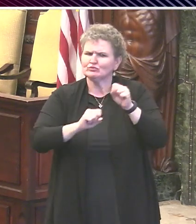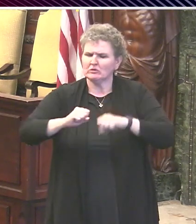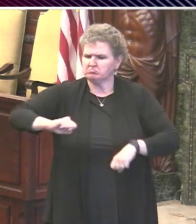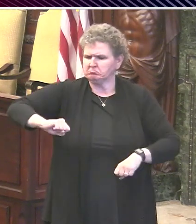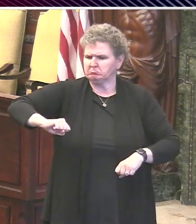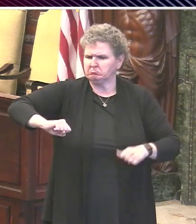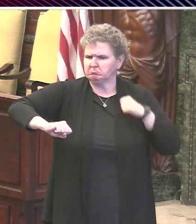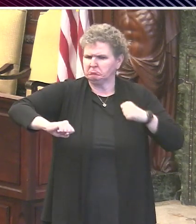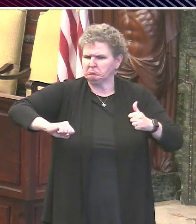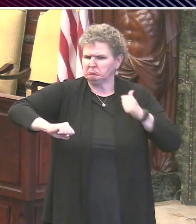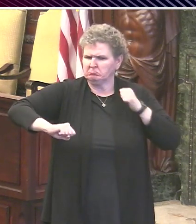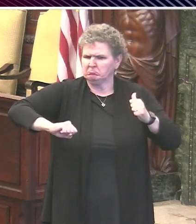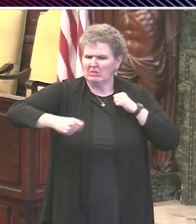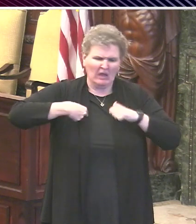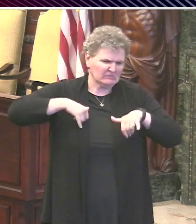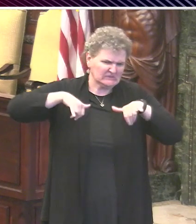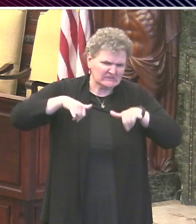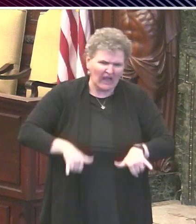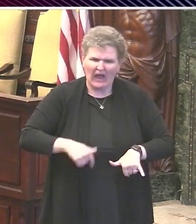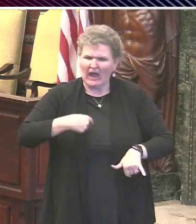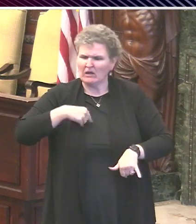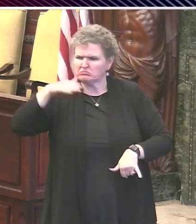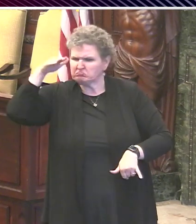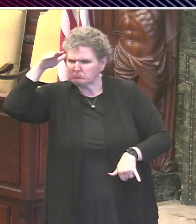police have been used on a very kind of